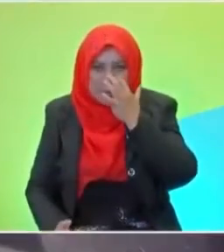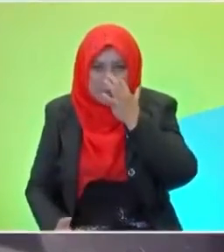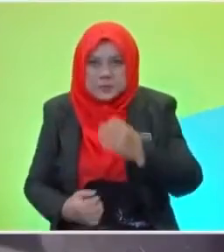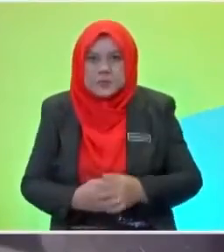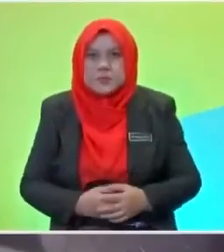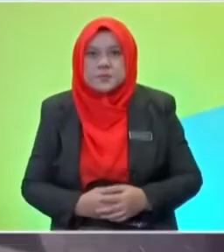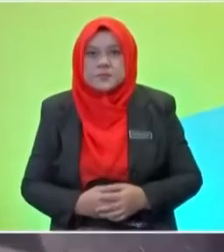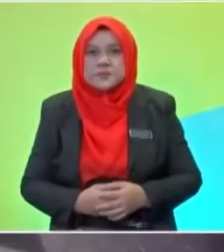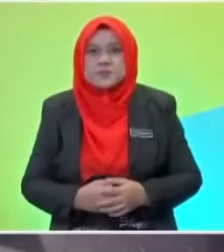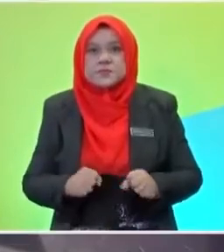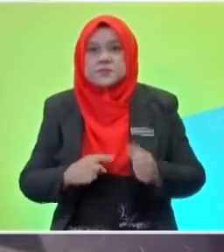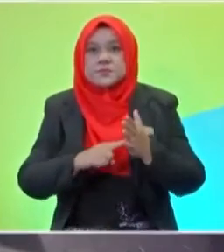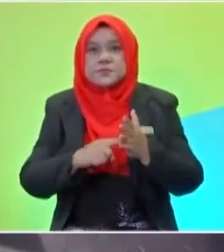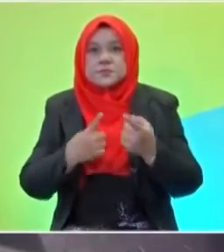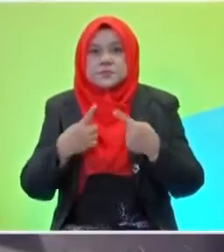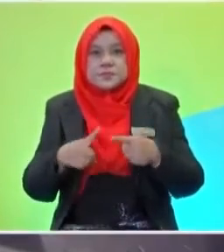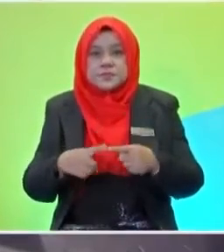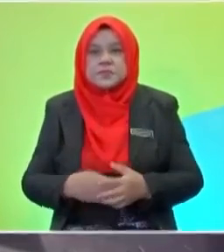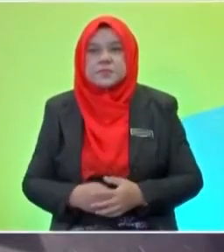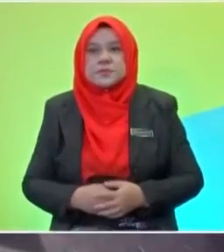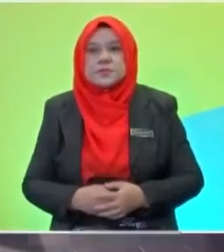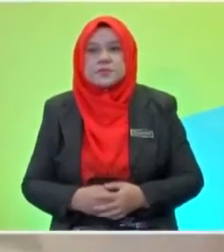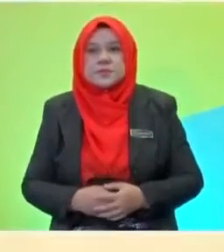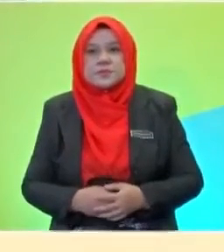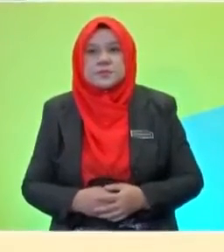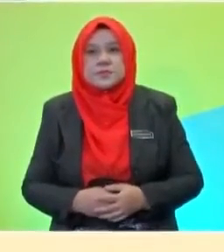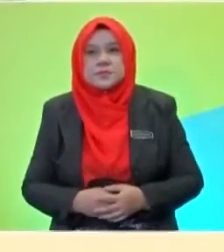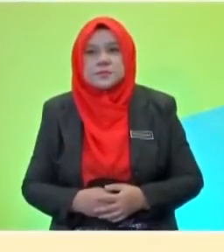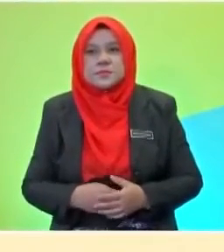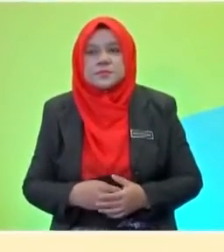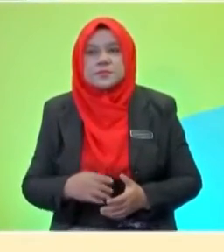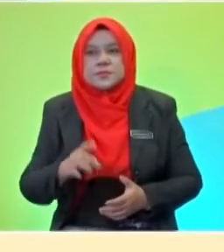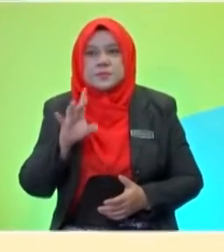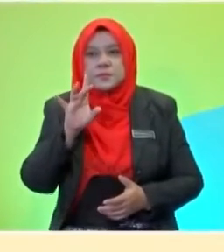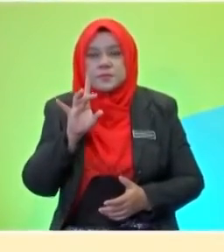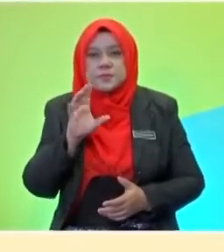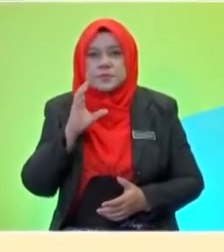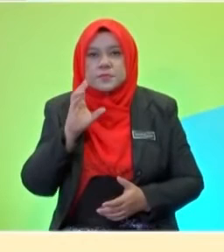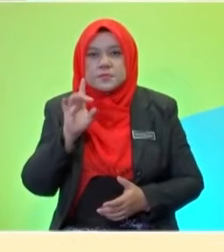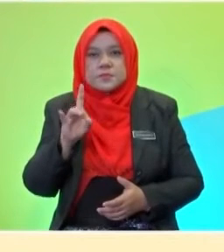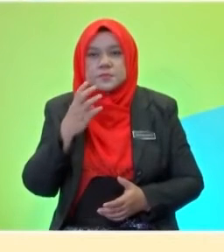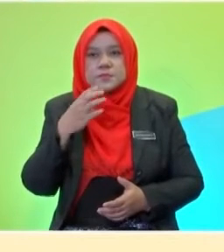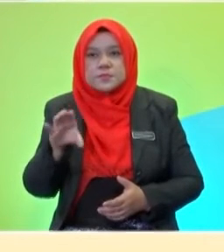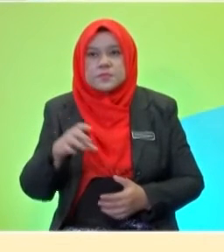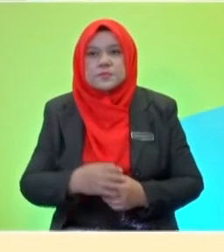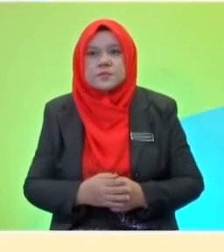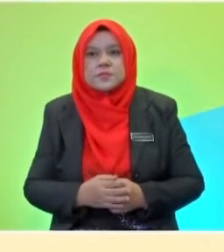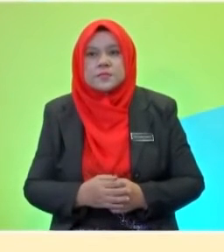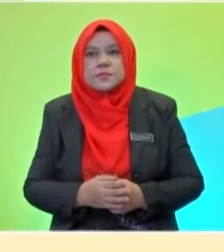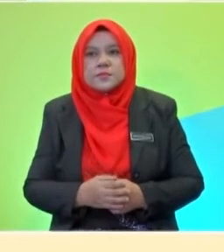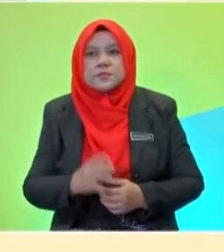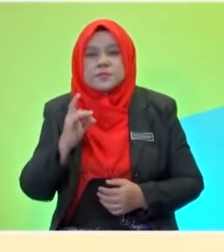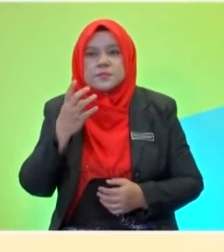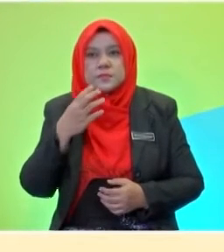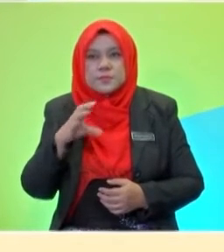answer? Okay, and what is... Okay, so you divide. Very good. To find the second answer, you must divide.